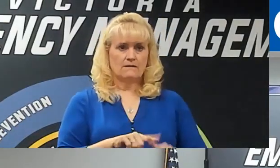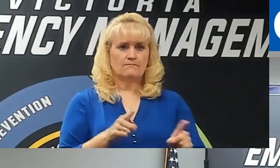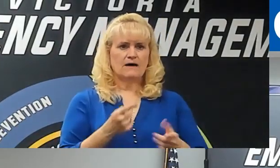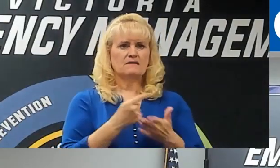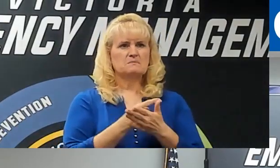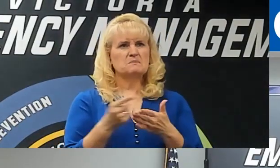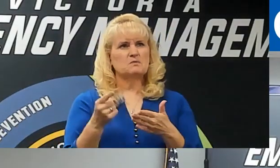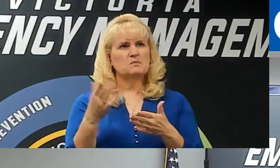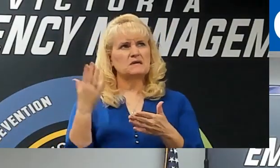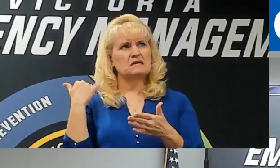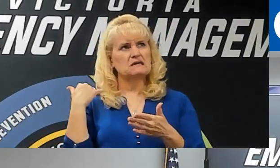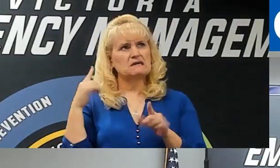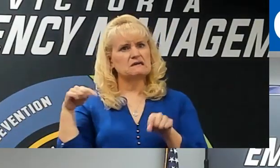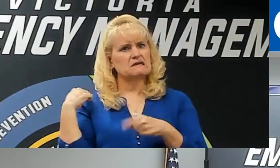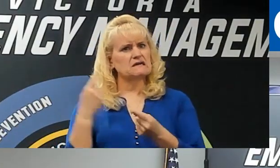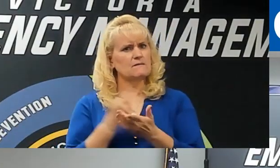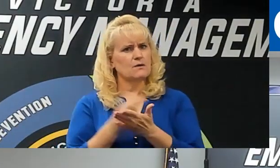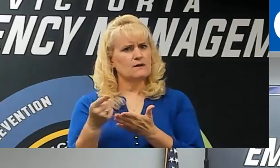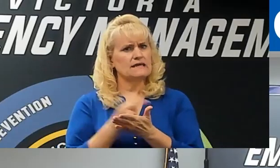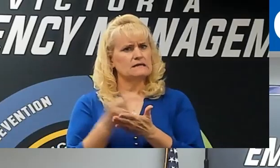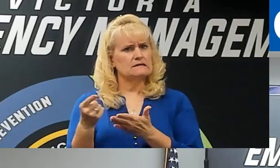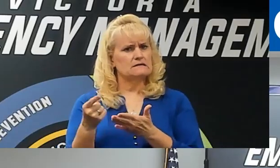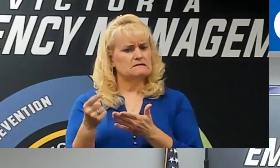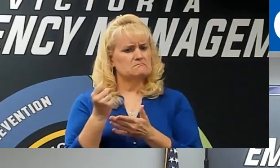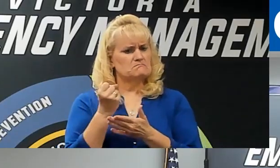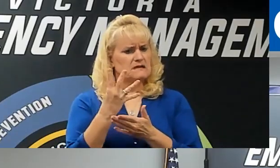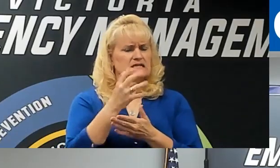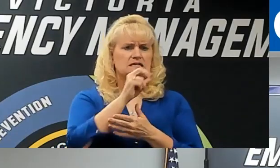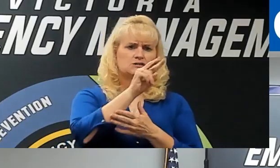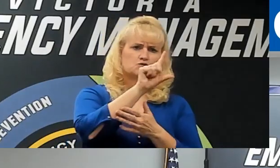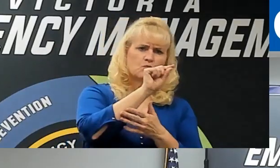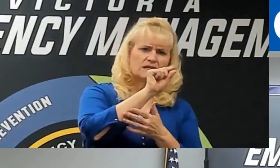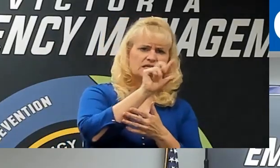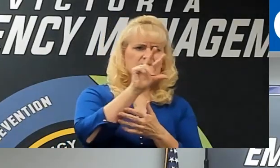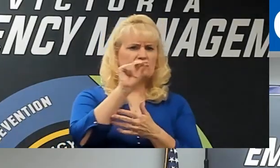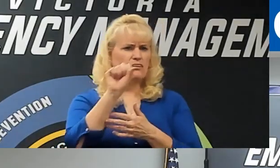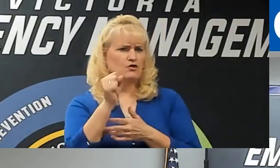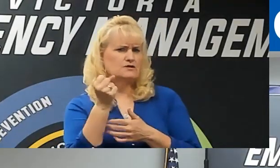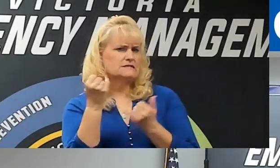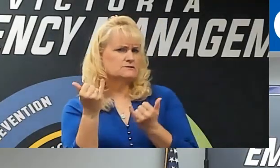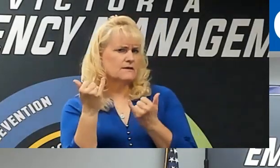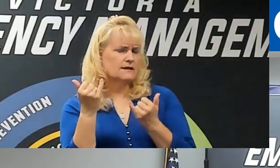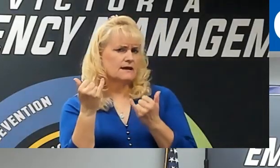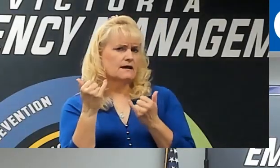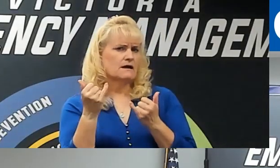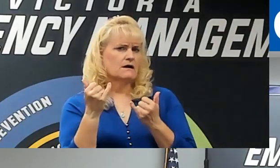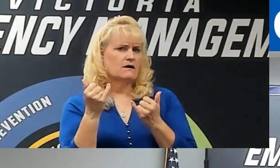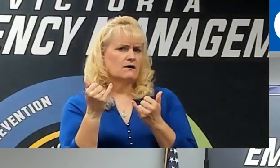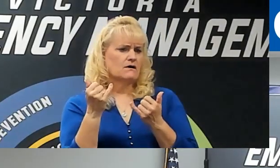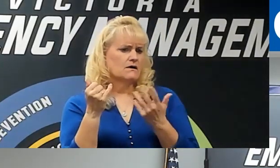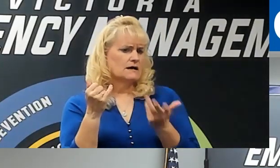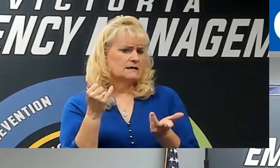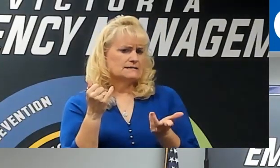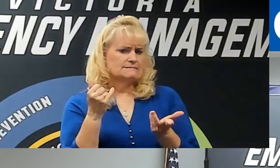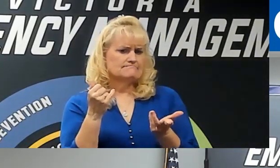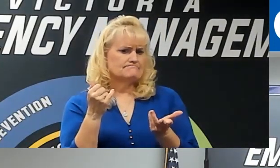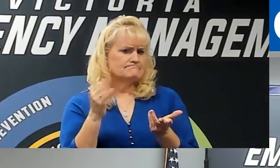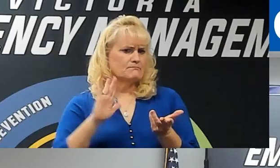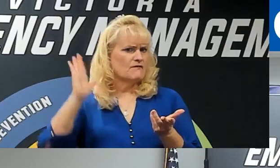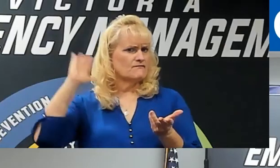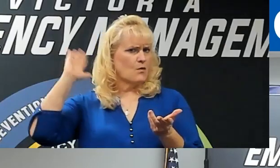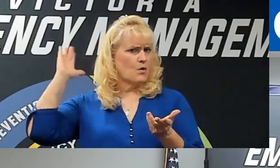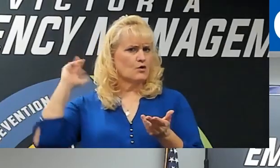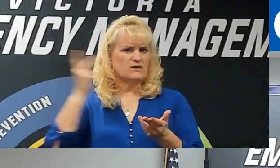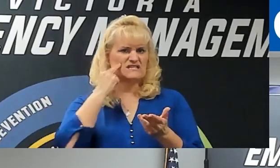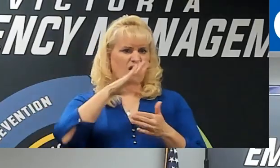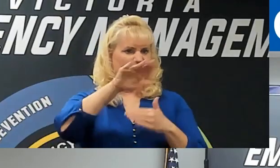or so have been, rough, a lot of 20s, 30s is what we're seeing right now. Early on, we're seeing really across the board, and they kind of tended